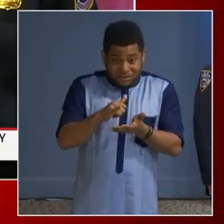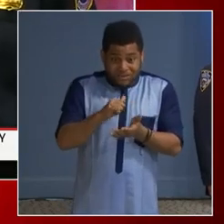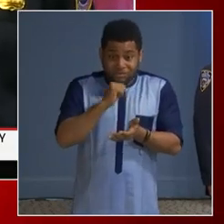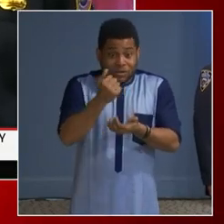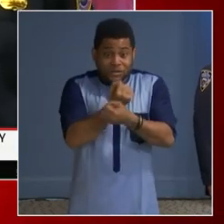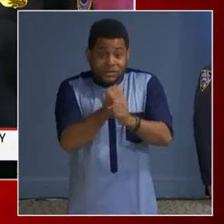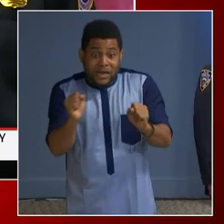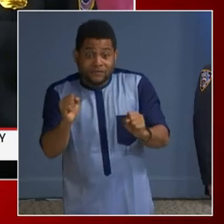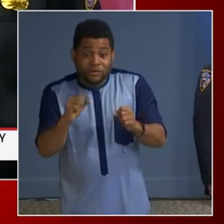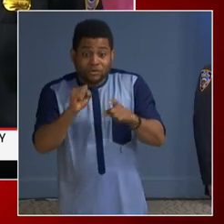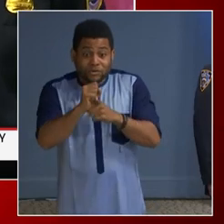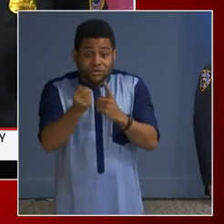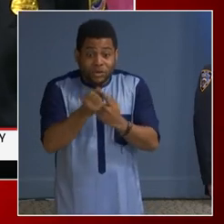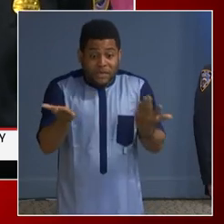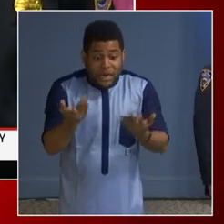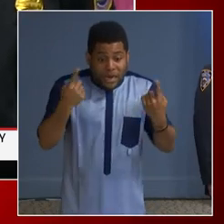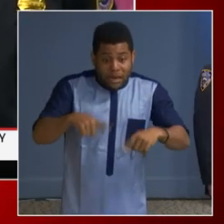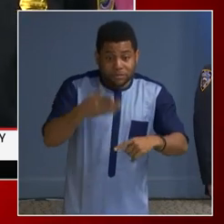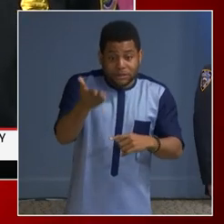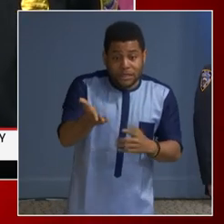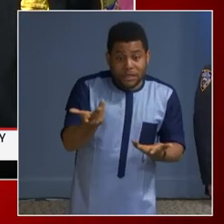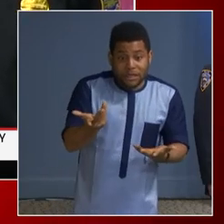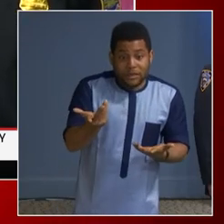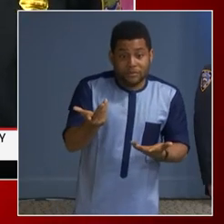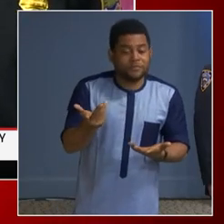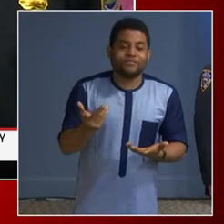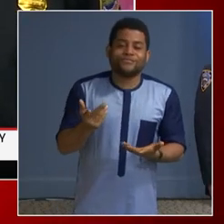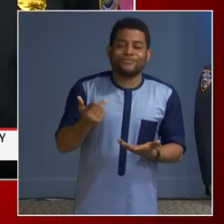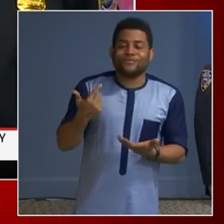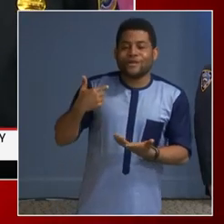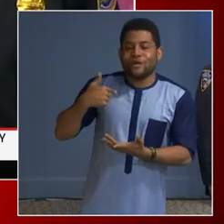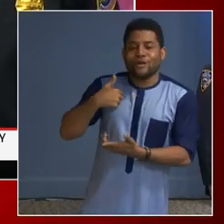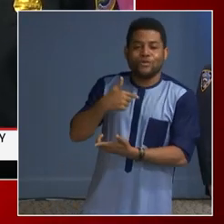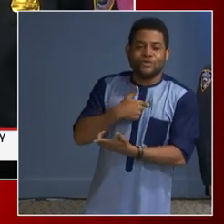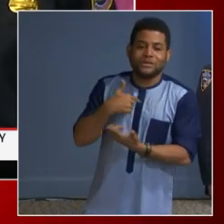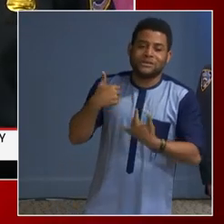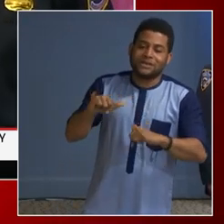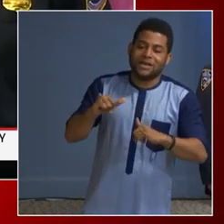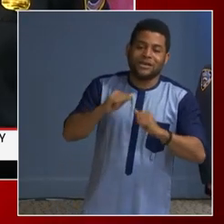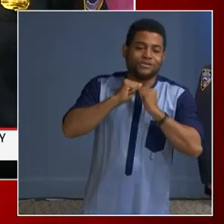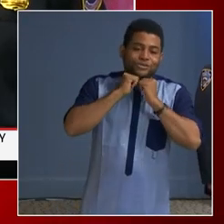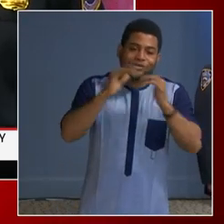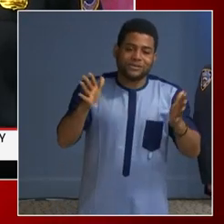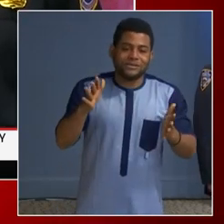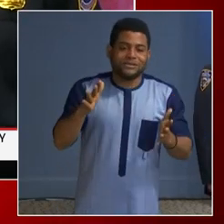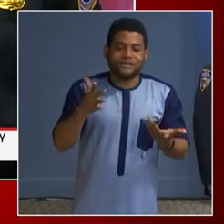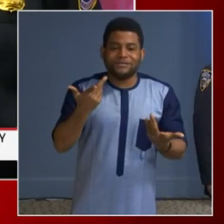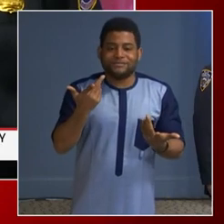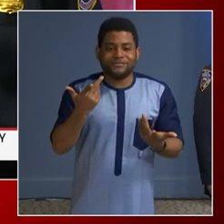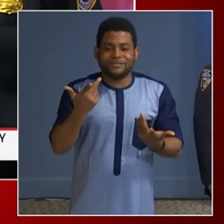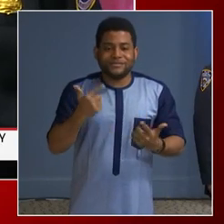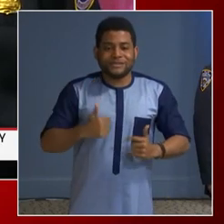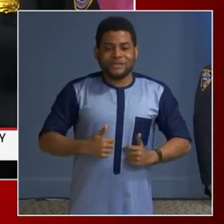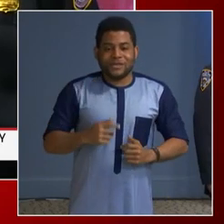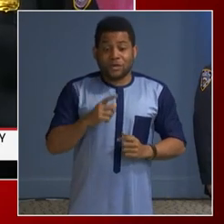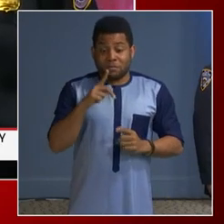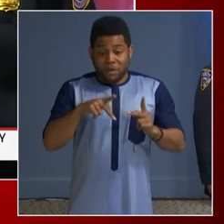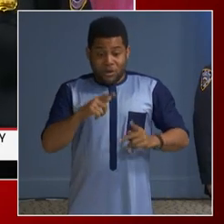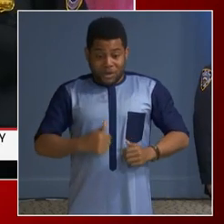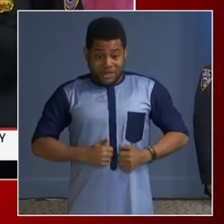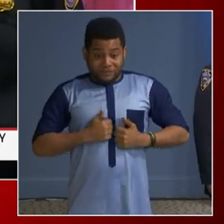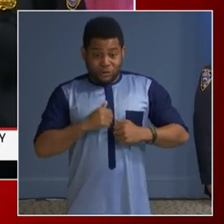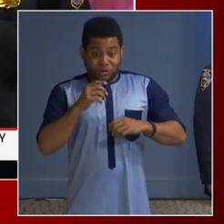here? Yes, we are still enforcing that. There's nothing dignified by living on the subway tracks. There's